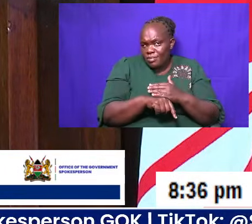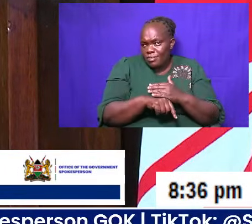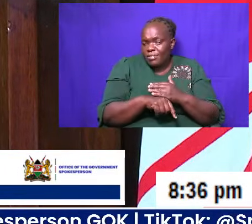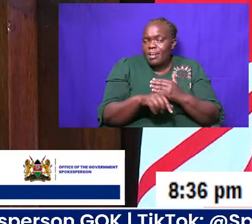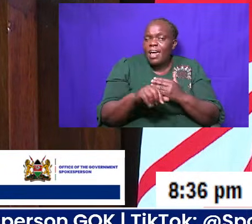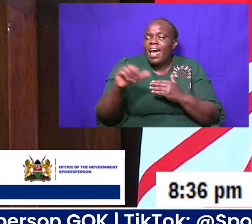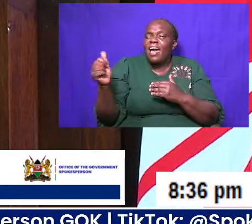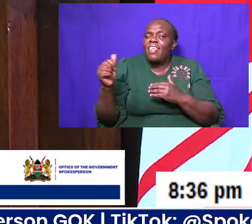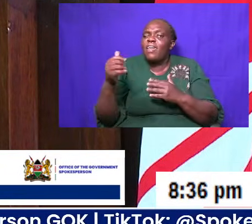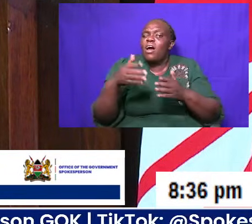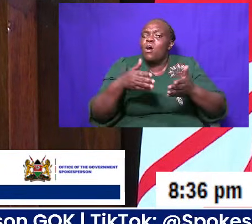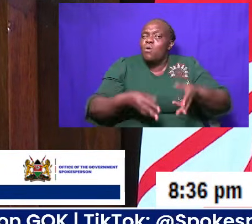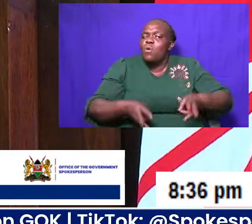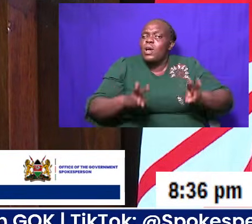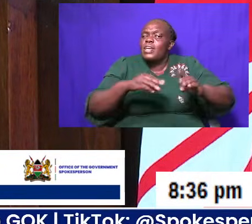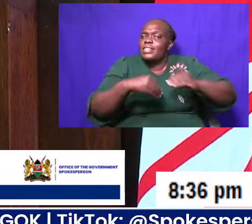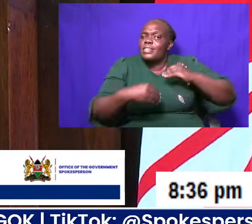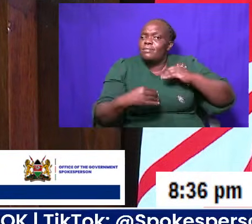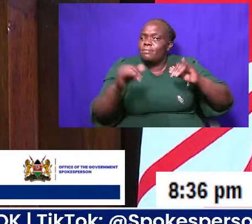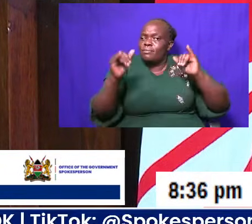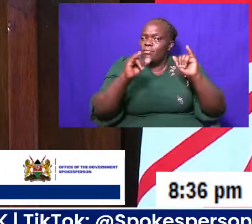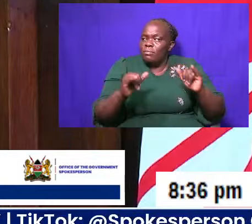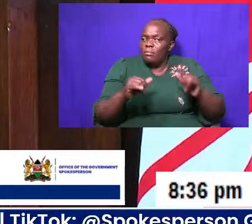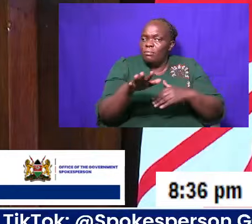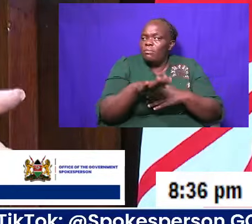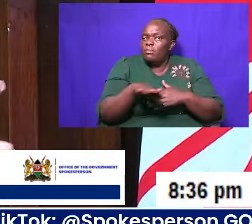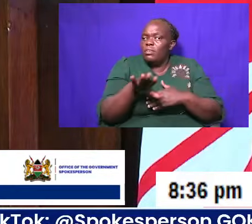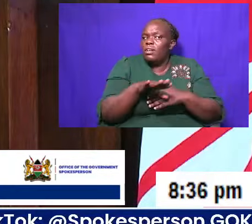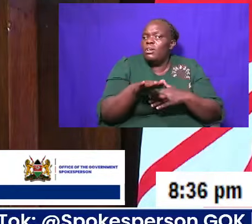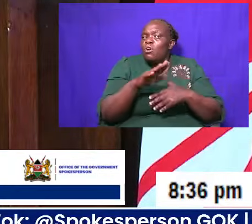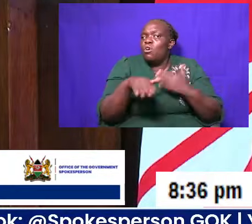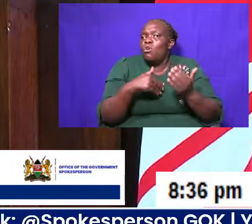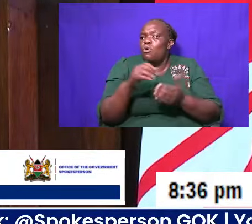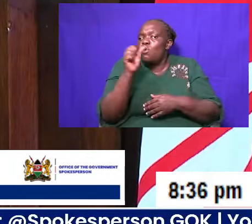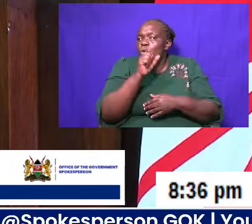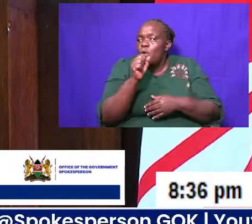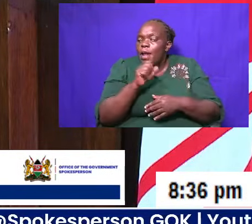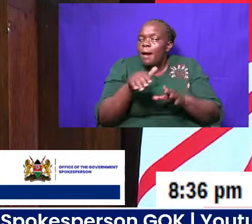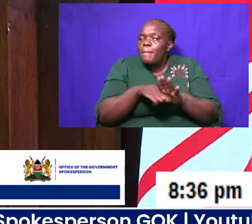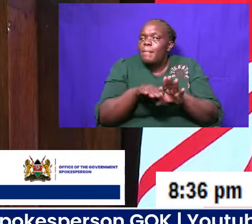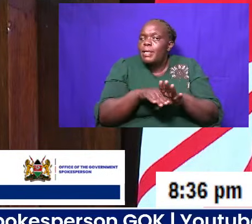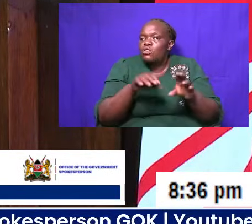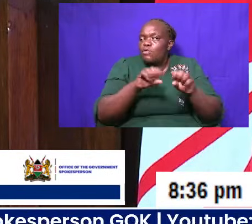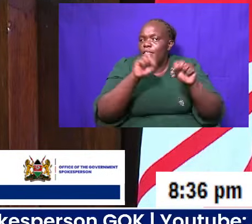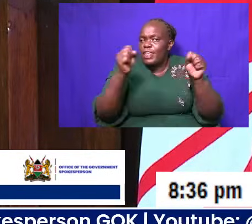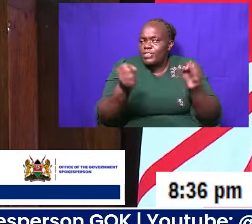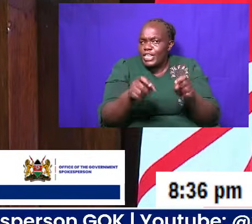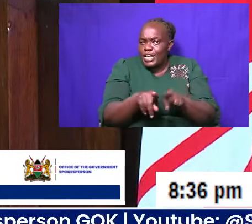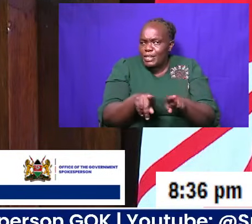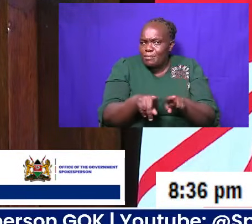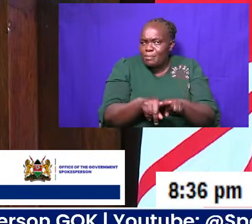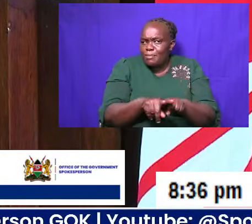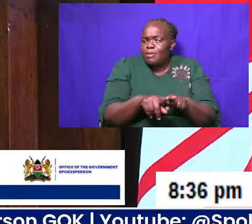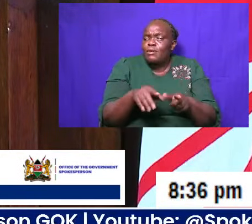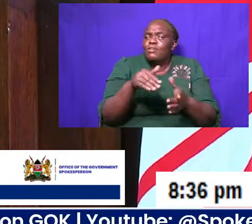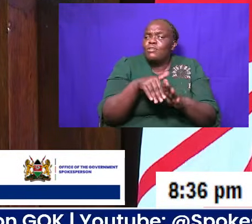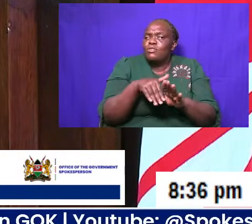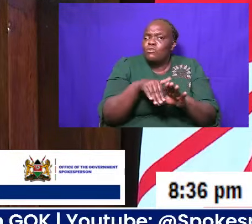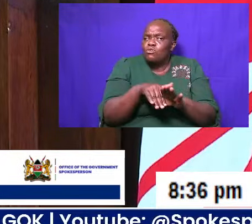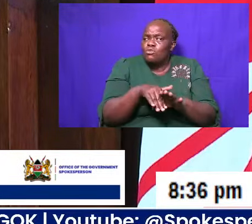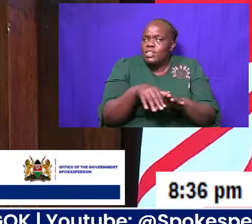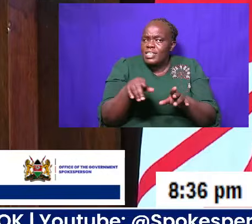elderly and disability division that deals with matters of older members of the society above 60 years, but also it is looking at matters